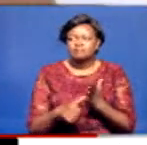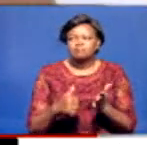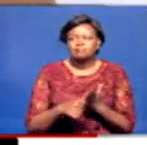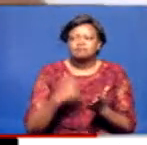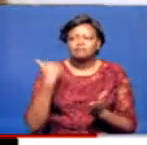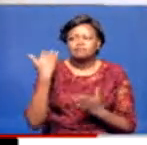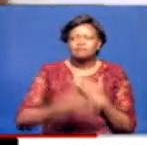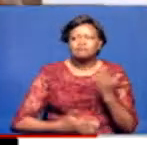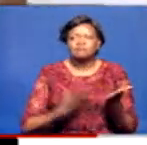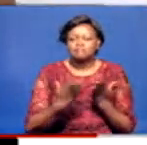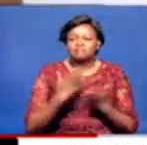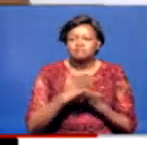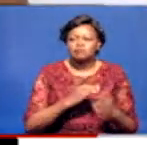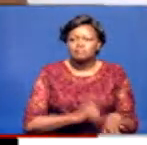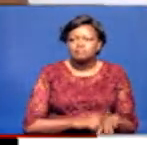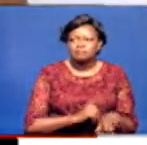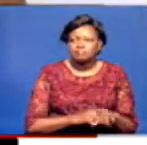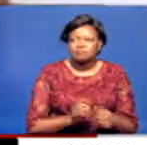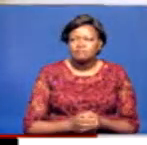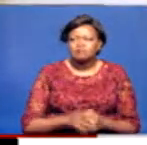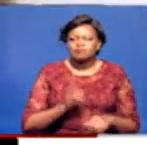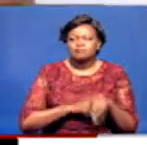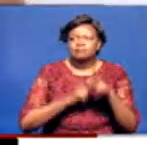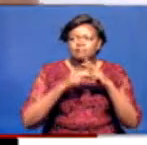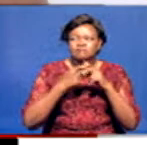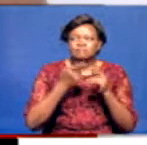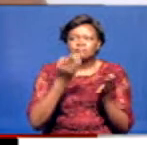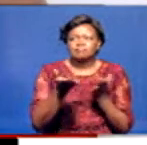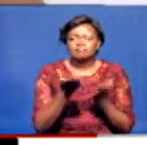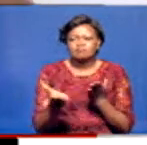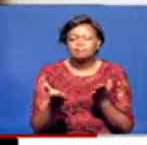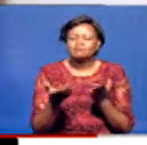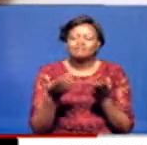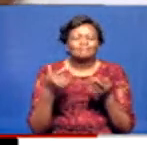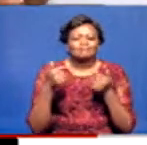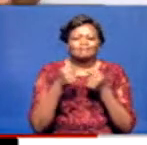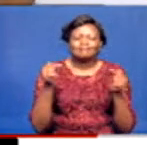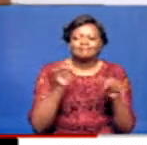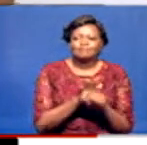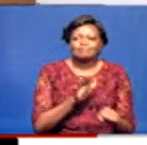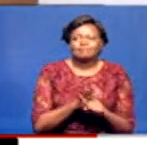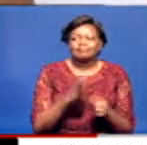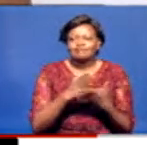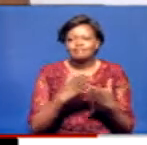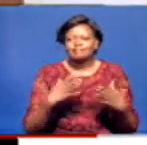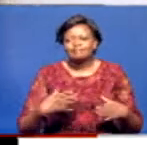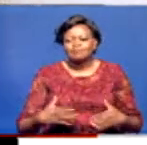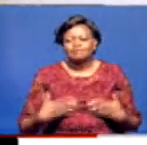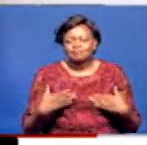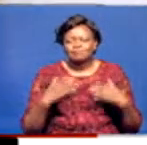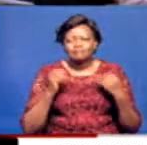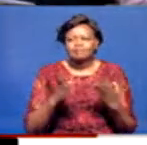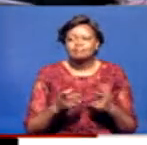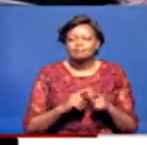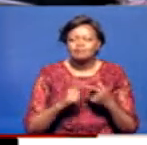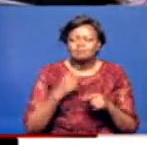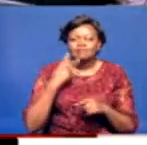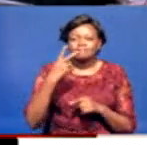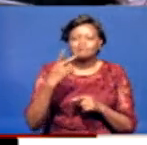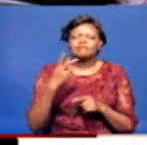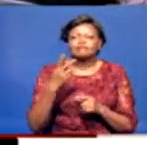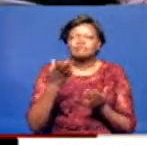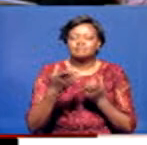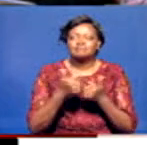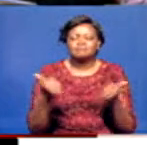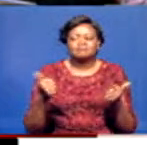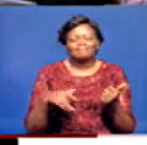while. When you're into business, aukosangi maadui, kuna watu hawatafurahia, wakiona una make it in life.